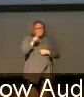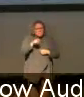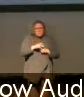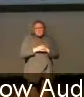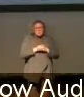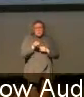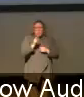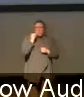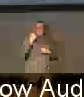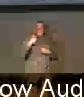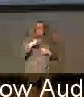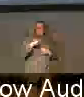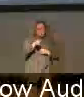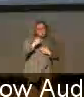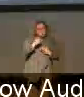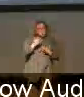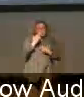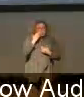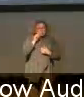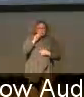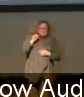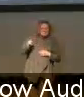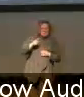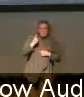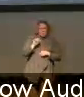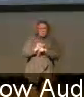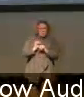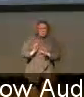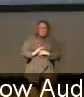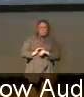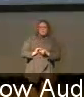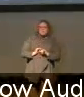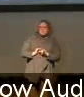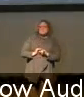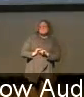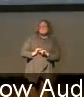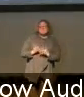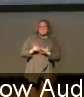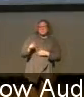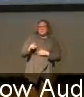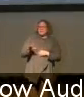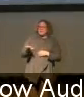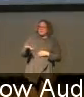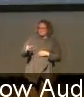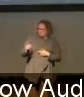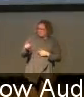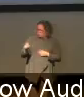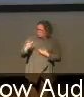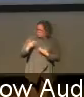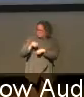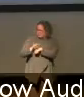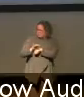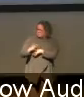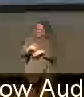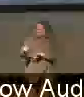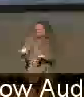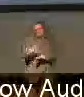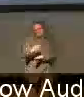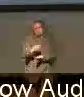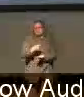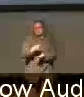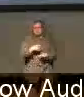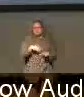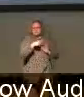or if you see one of your colleagues who might be in need and just need to talk to someone. Please refer them to